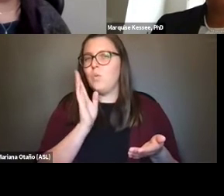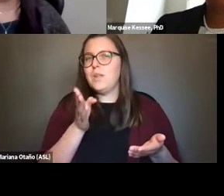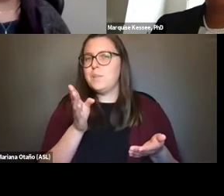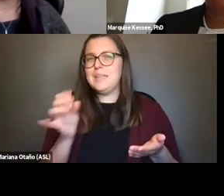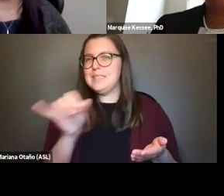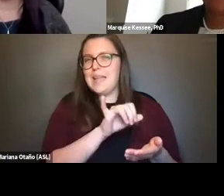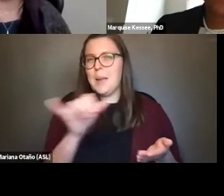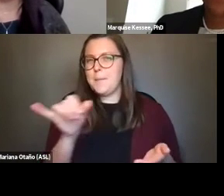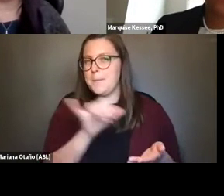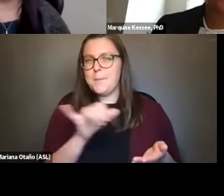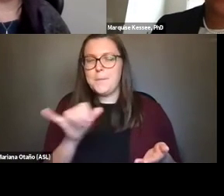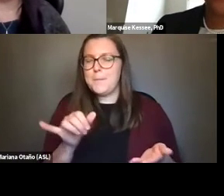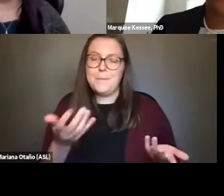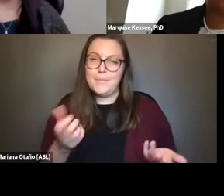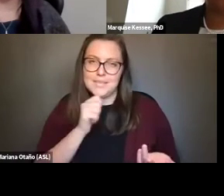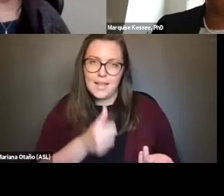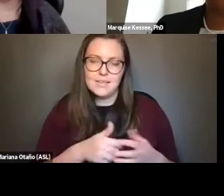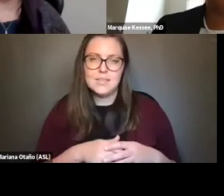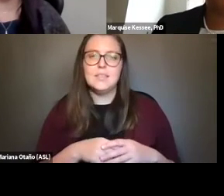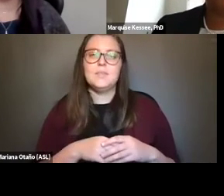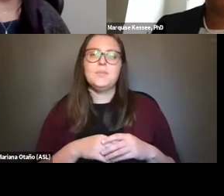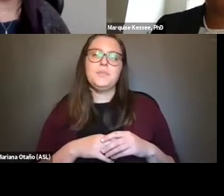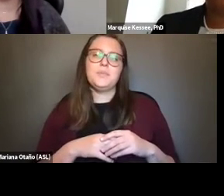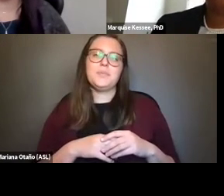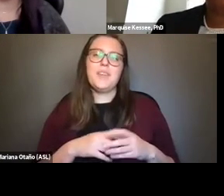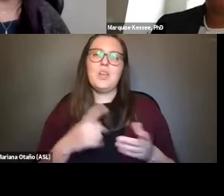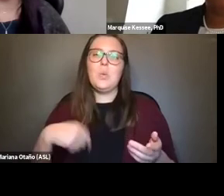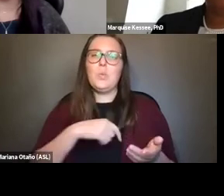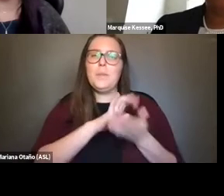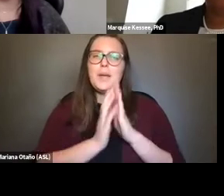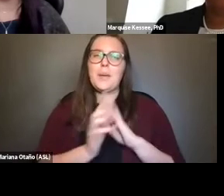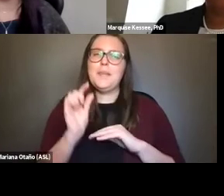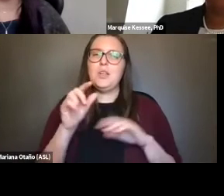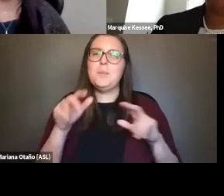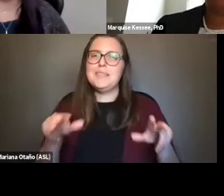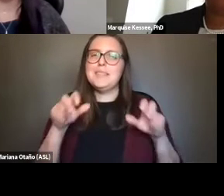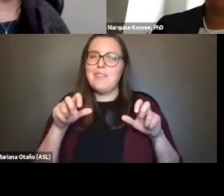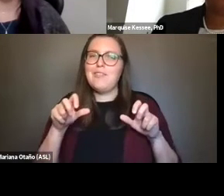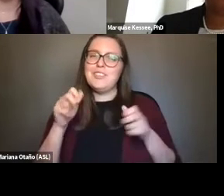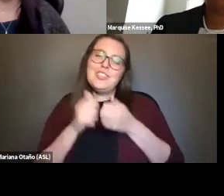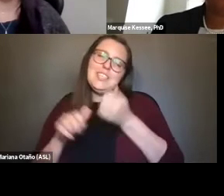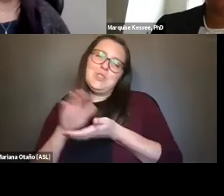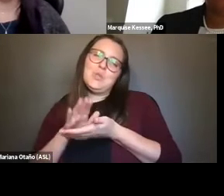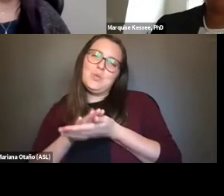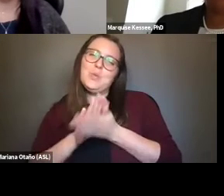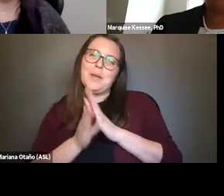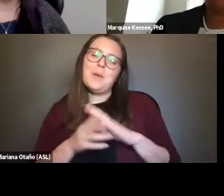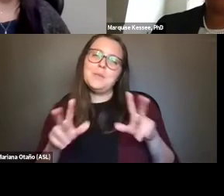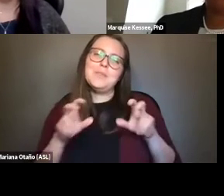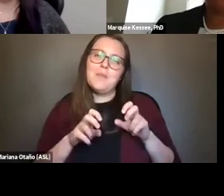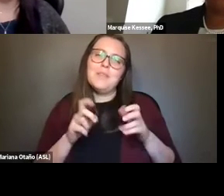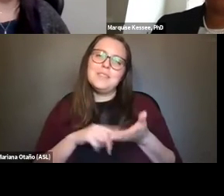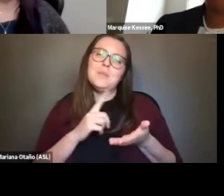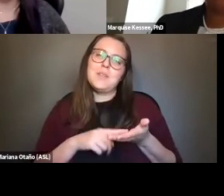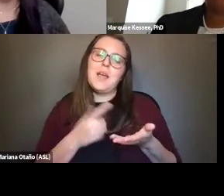and it's not. So we get to be a little selfish. Each school gets to be a little selfish at times. And so there are certain things that